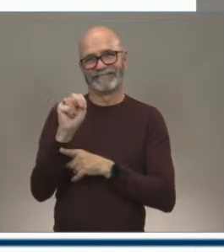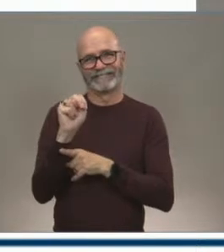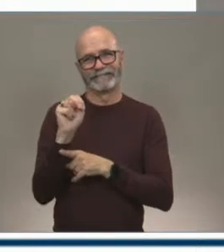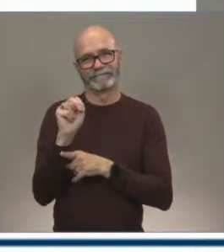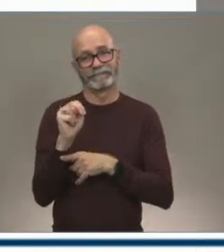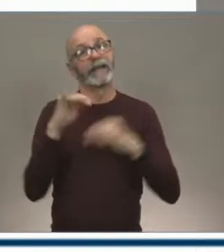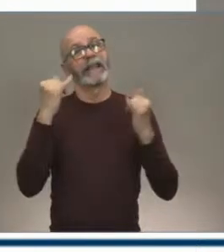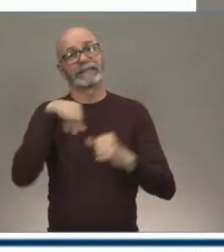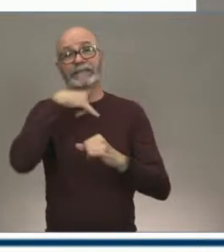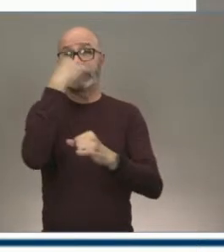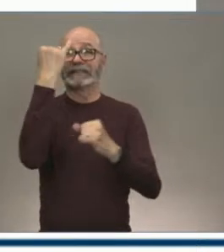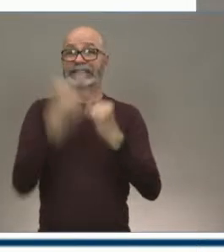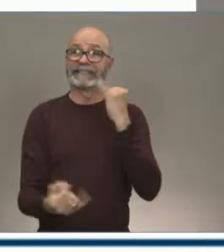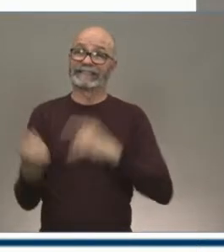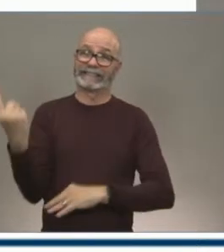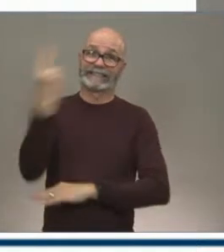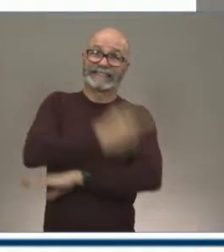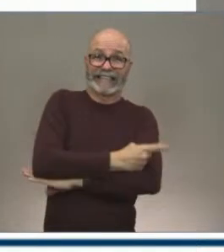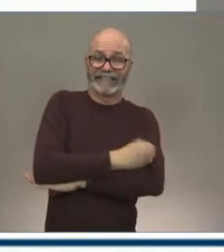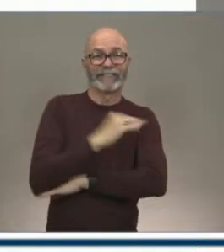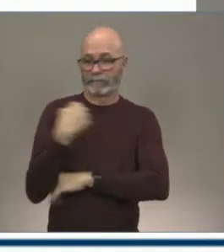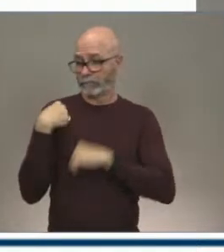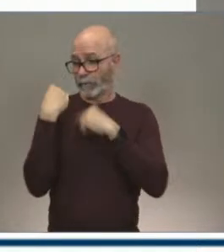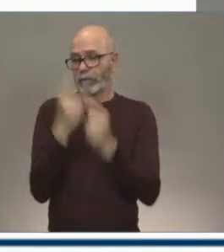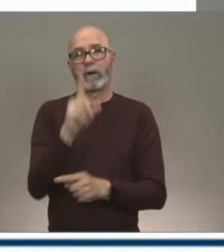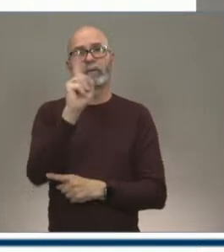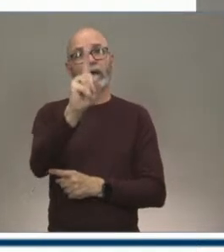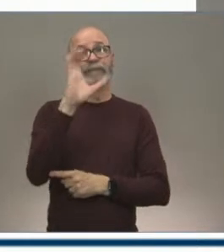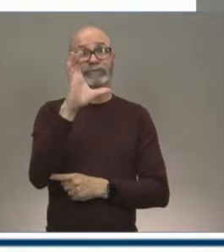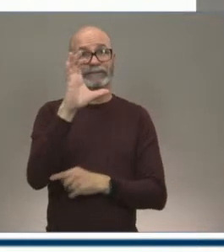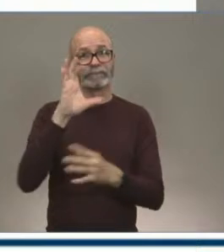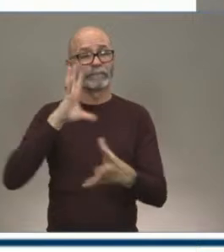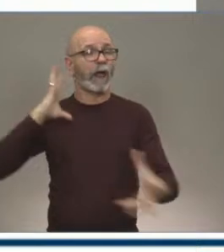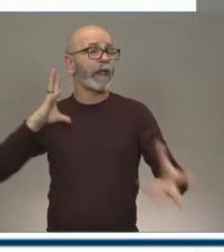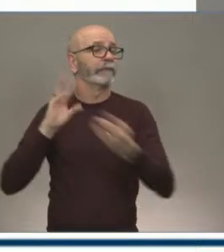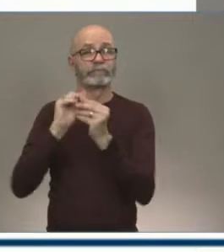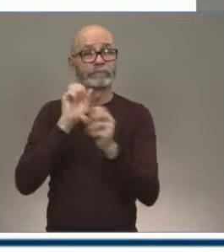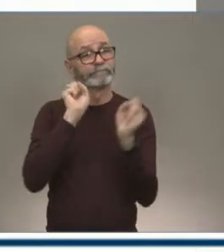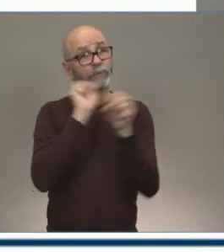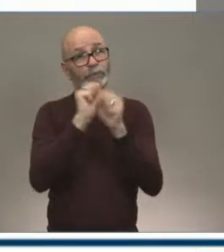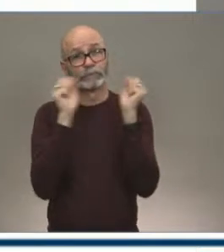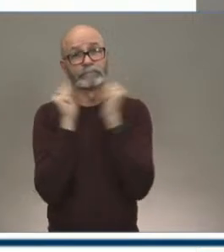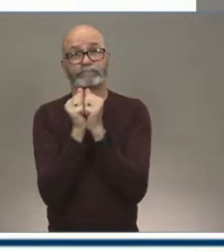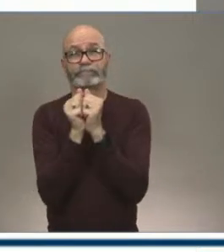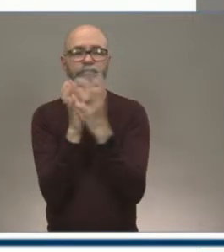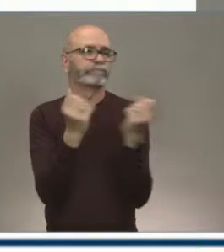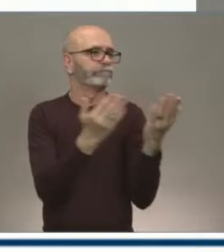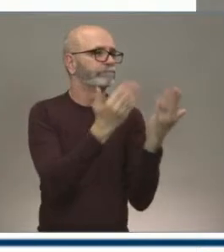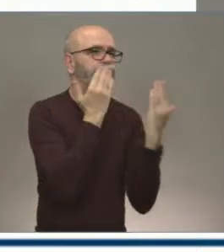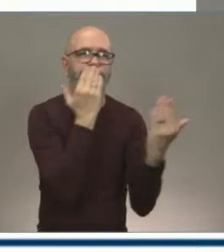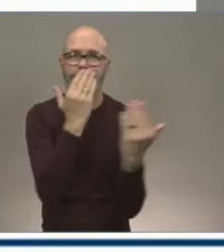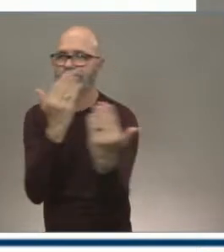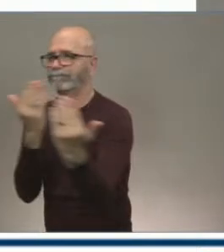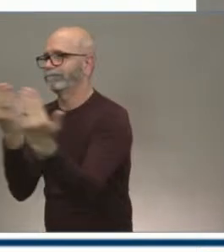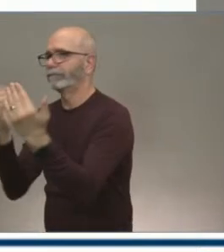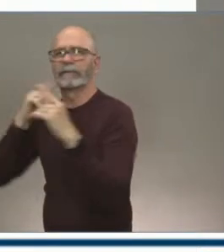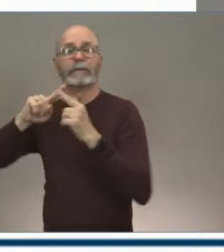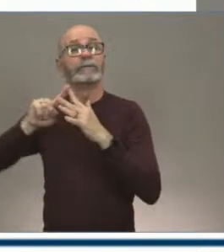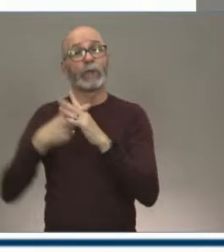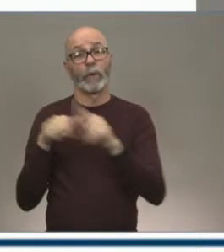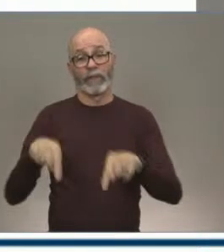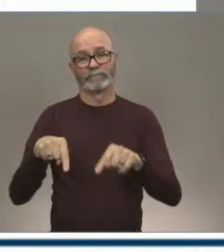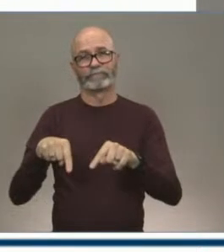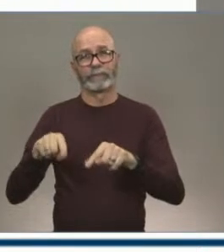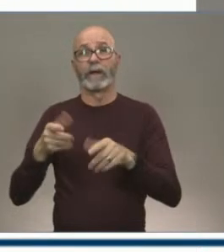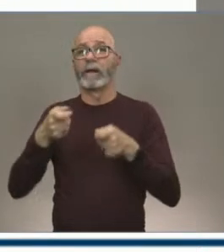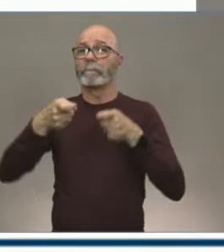take an opportunity first to thank the many people who make these briefings happen. This includes the moderators, the interpreters,